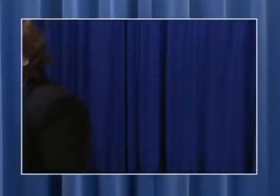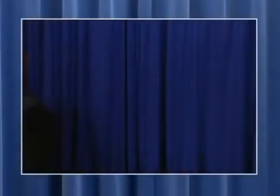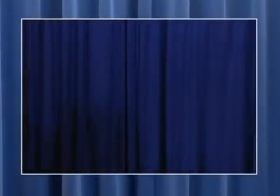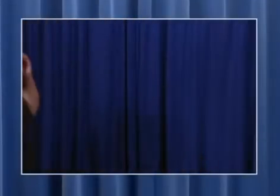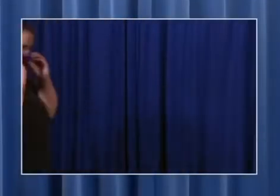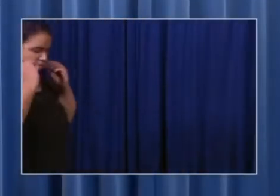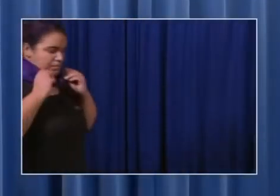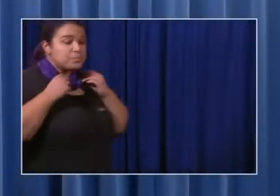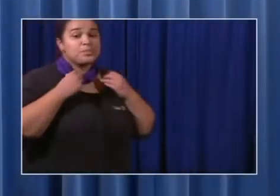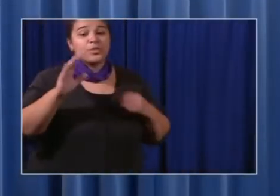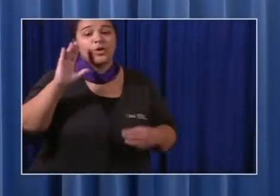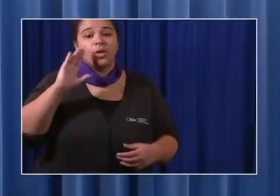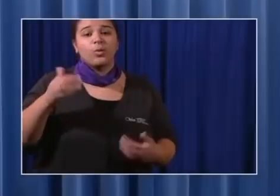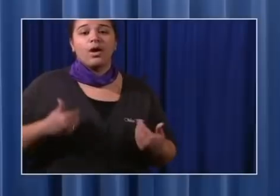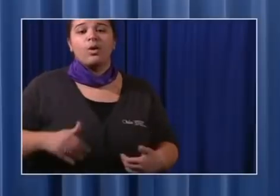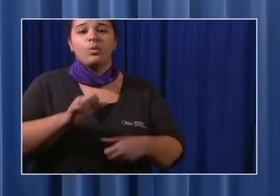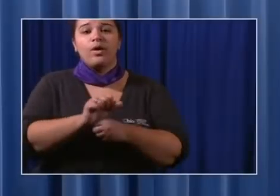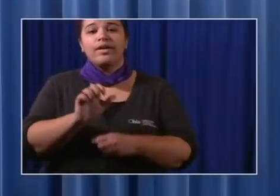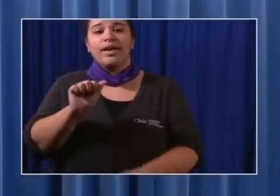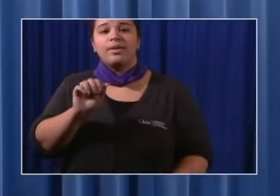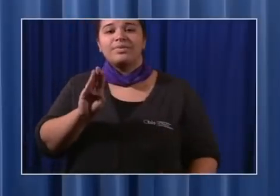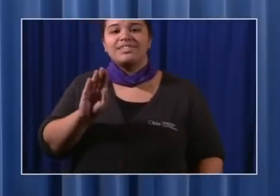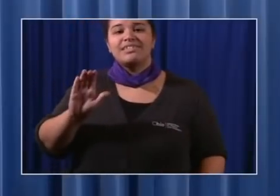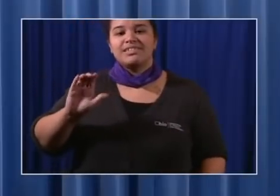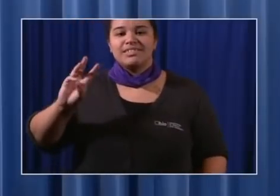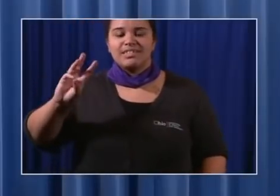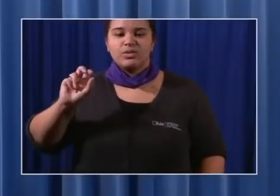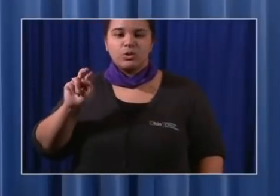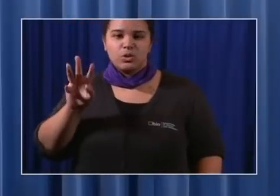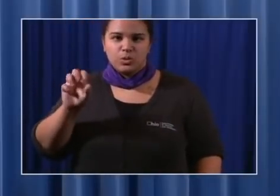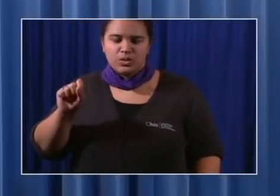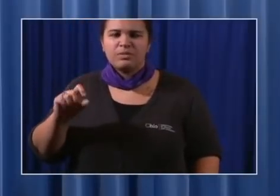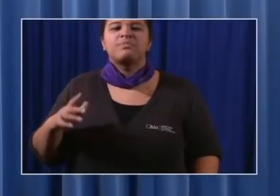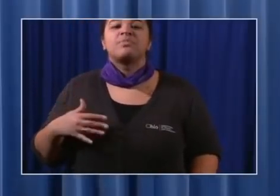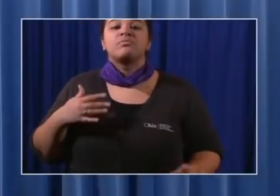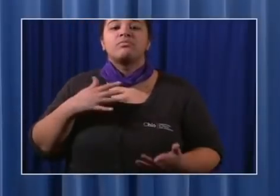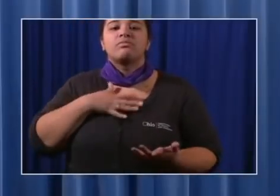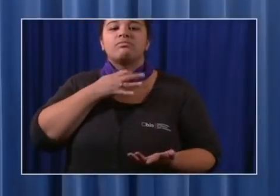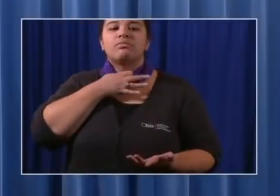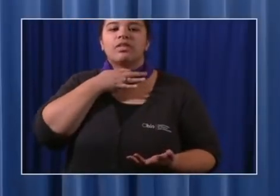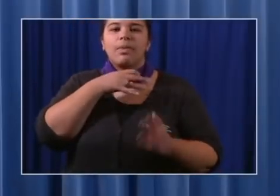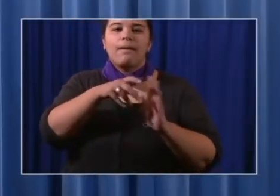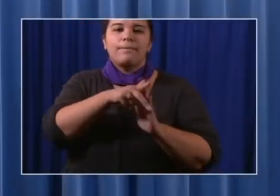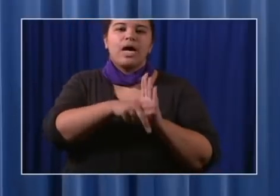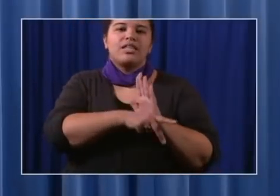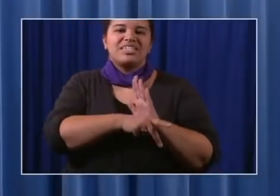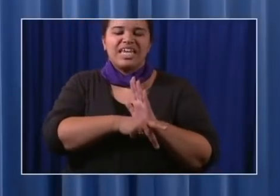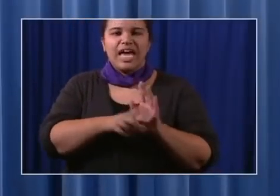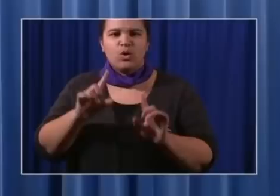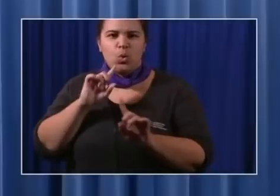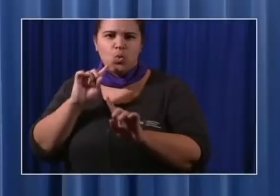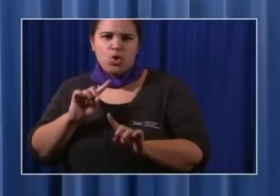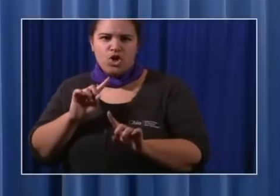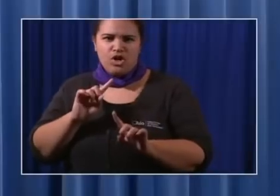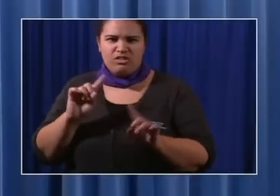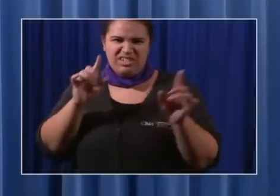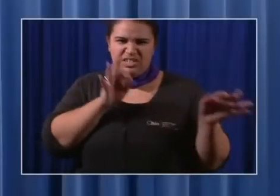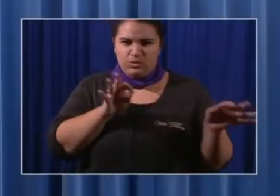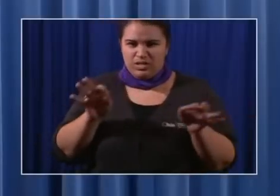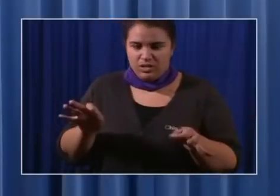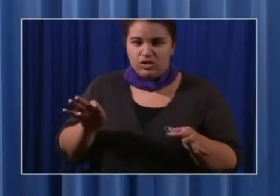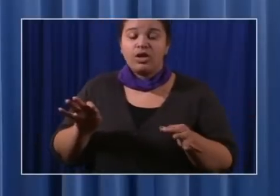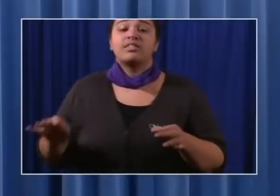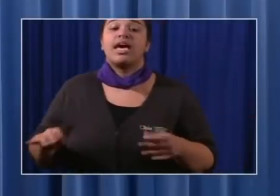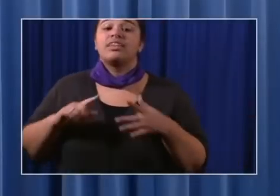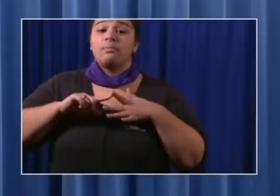ABC 6 News. This is a question regarding policy and order decisions. When it came to masks, you wanted them, and